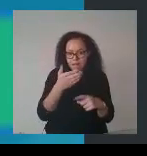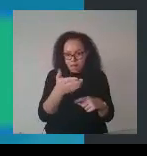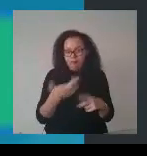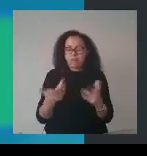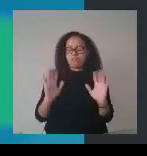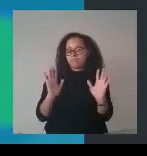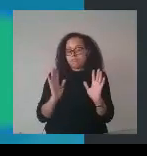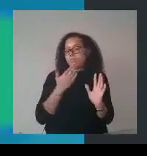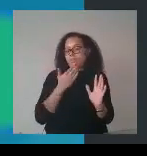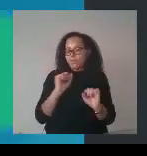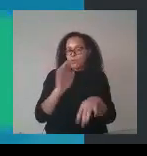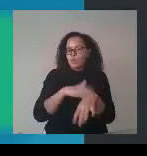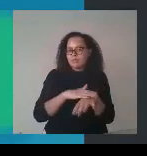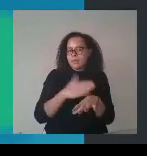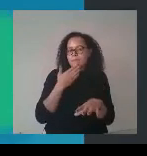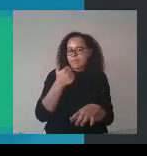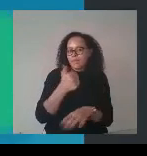much for your time today.